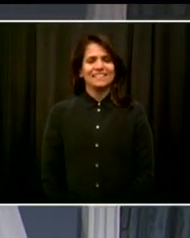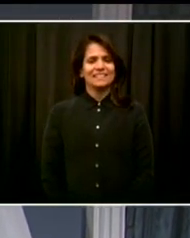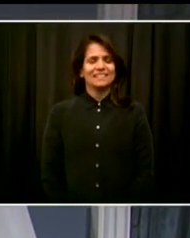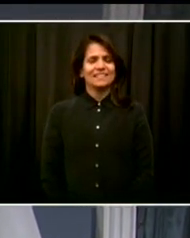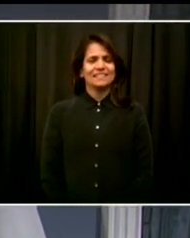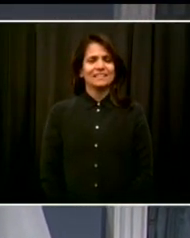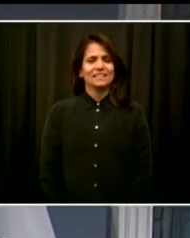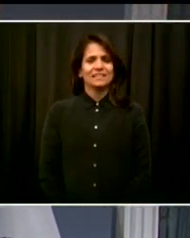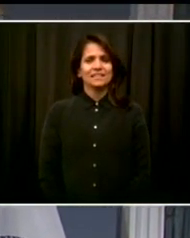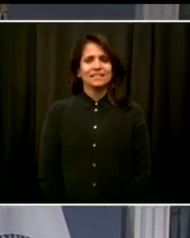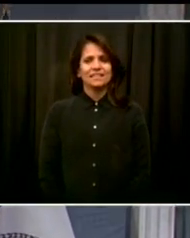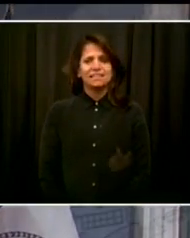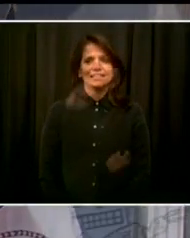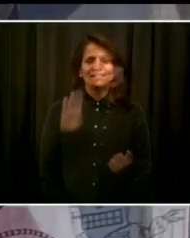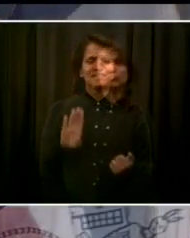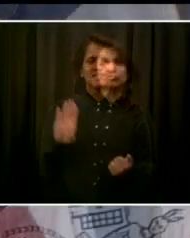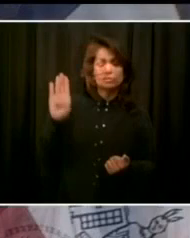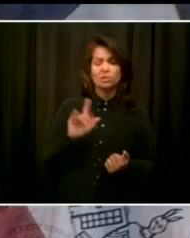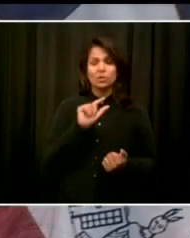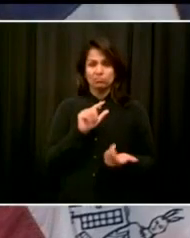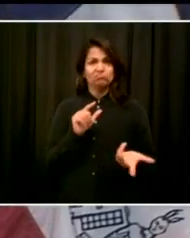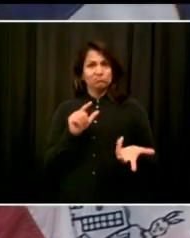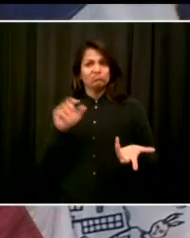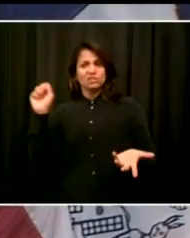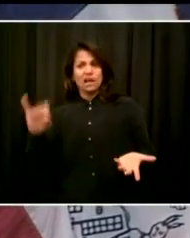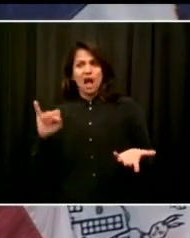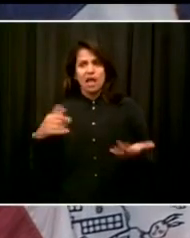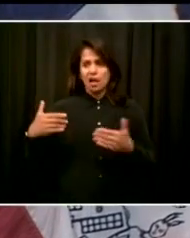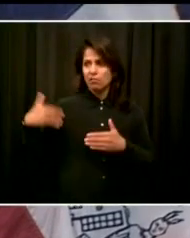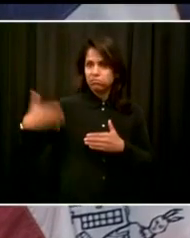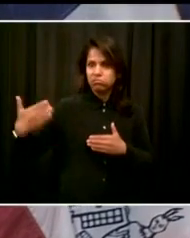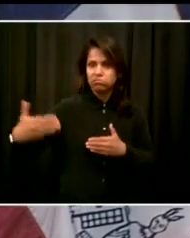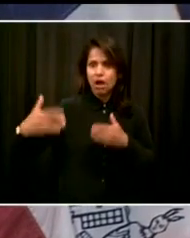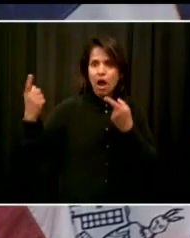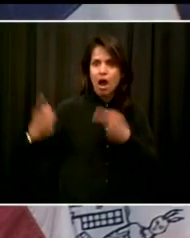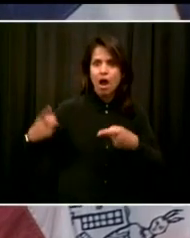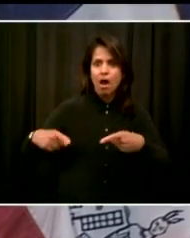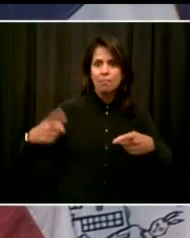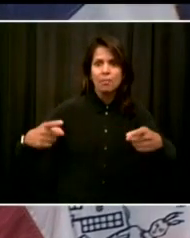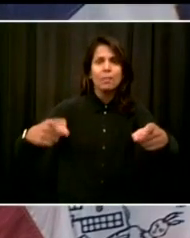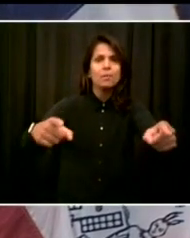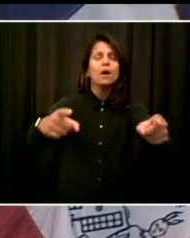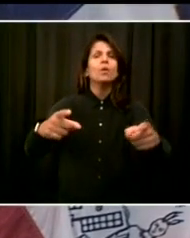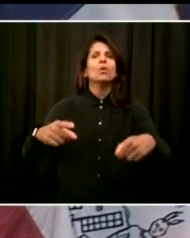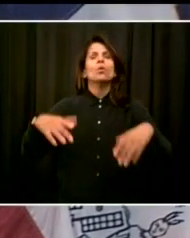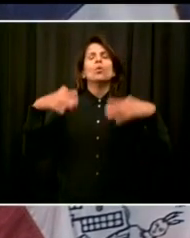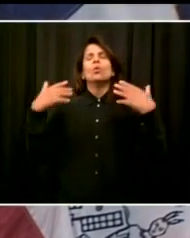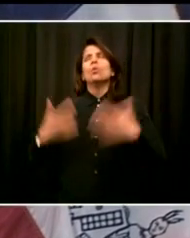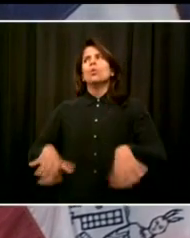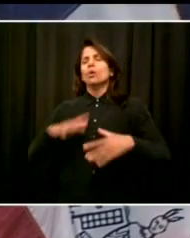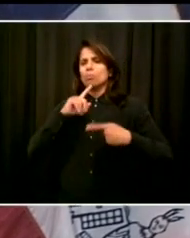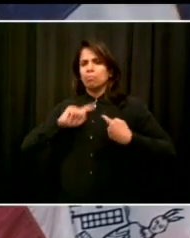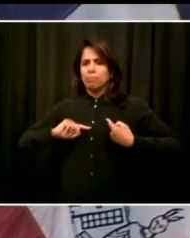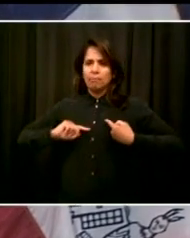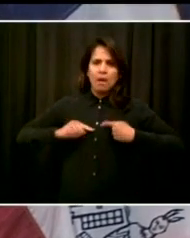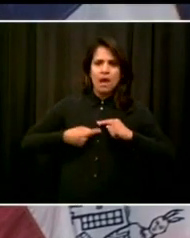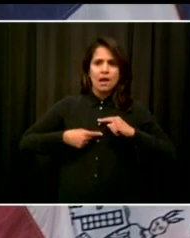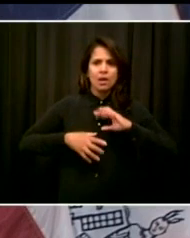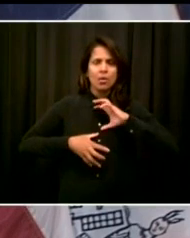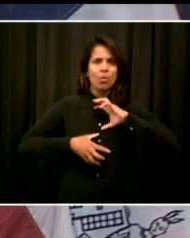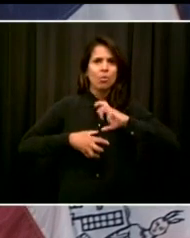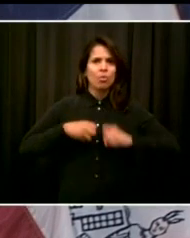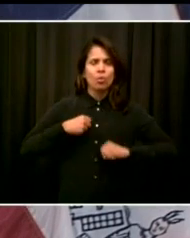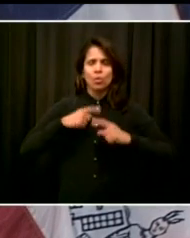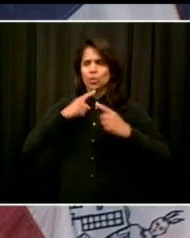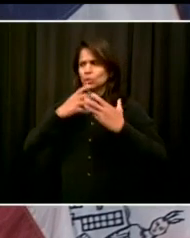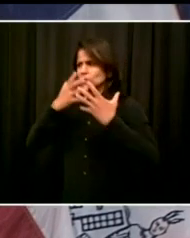His solution, partnership. So much pain is being caused, so much fear because